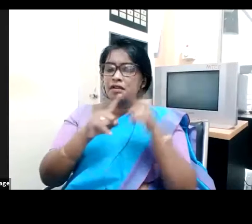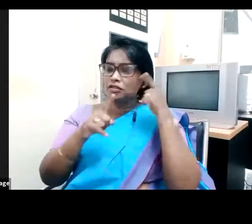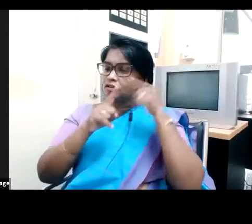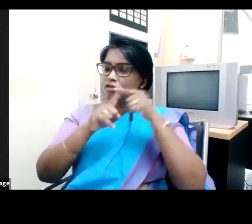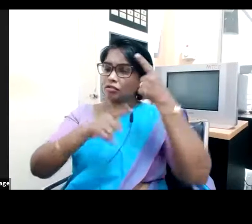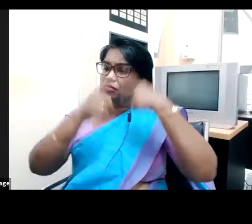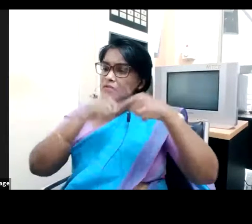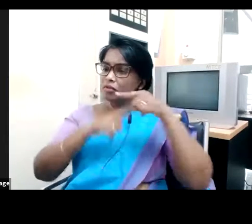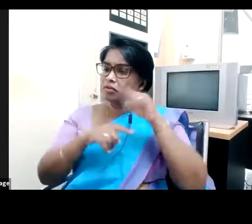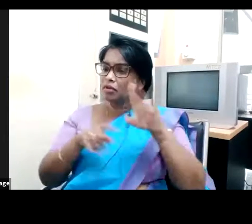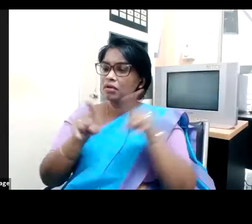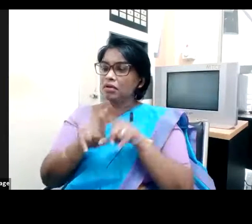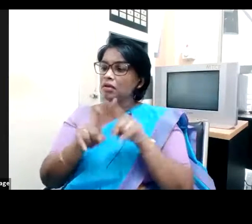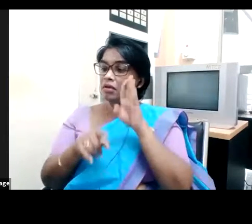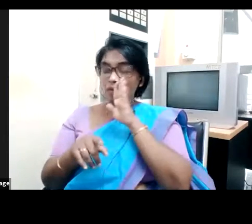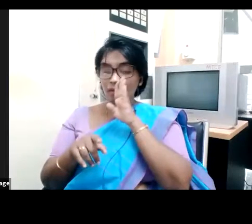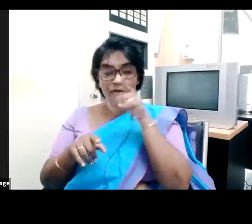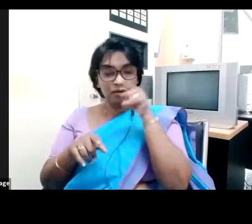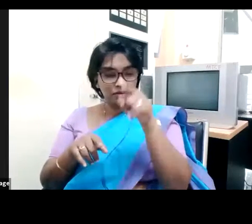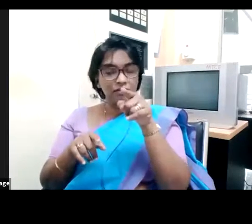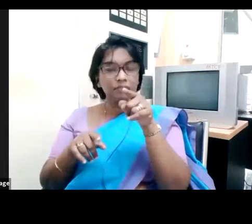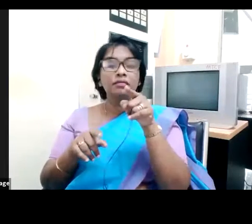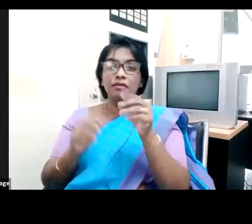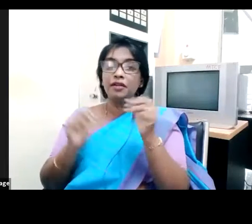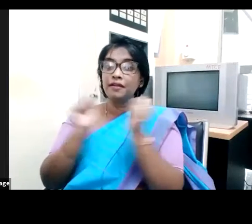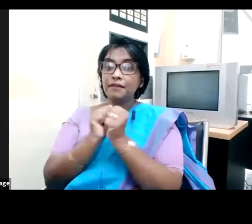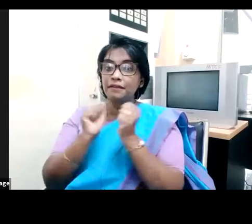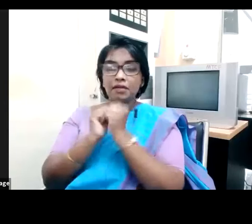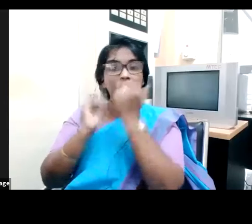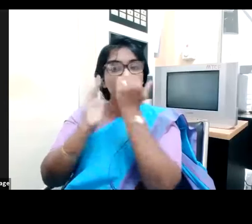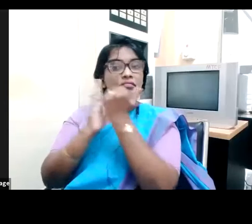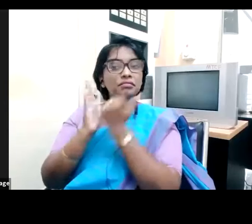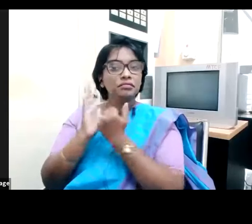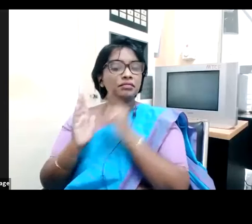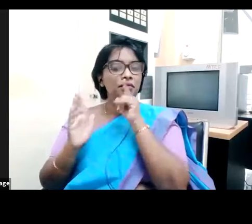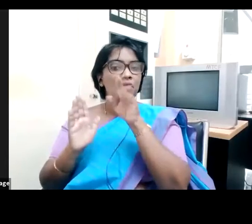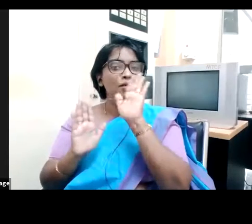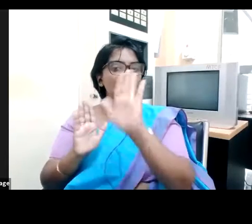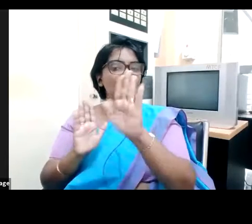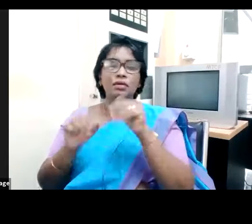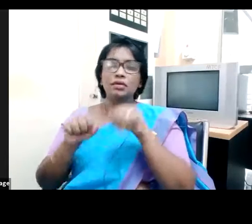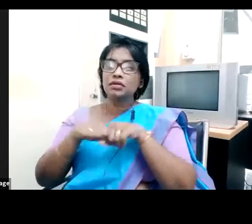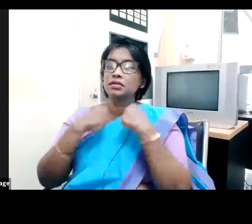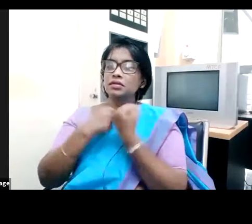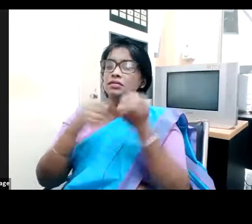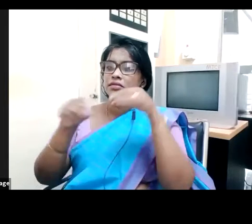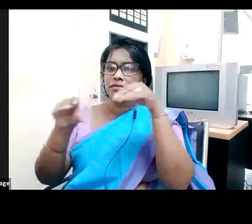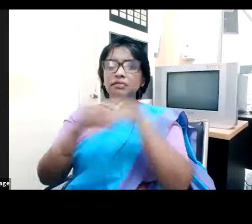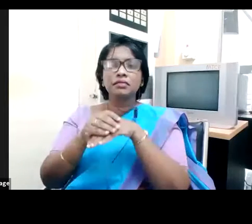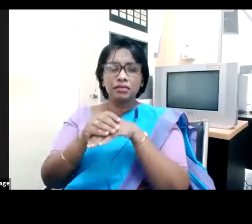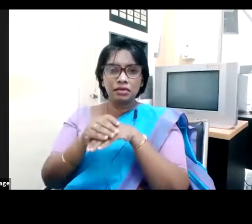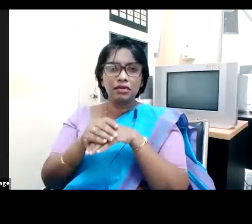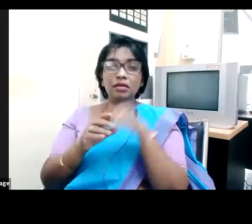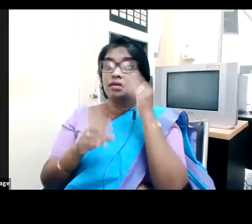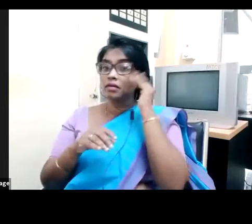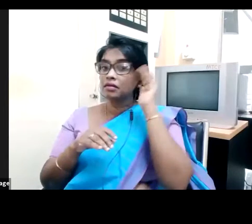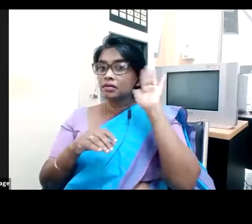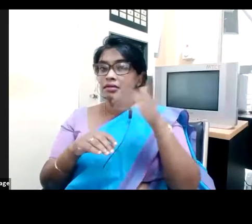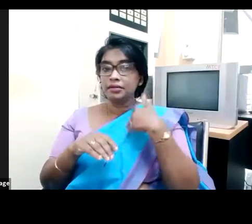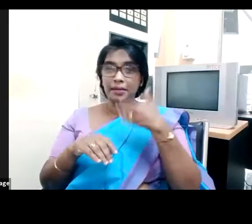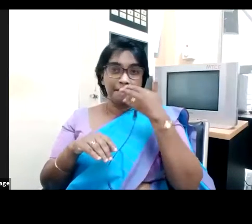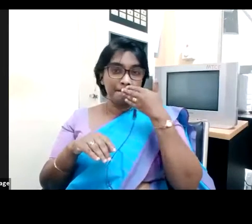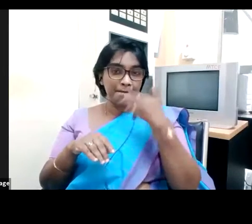have programs where you can develop the female talent to get into the